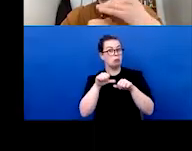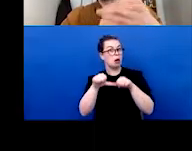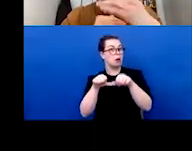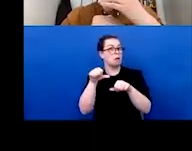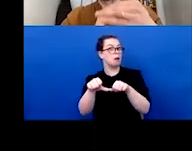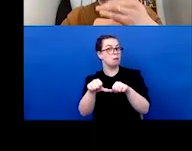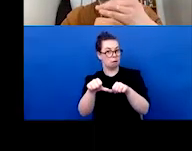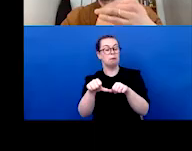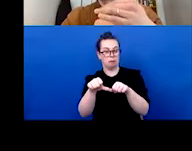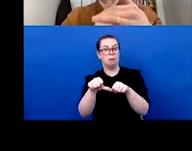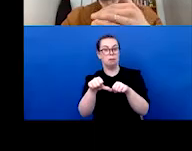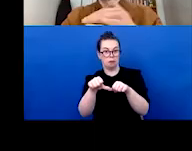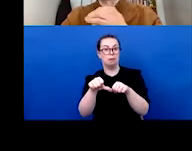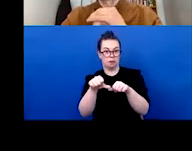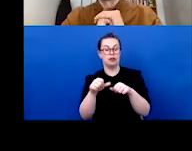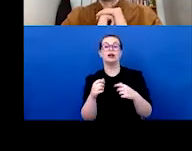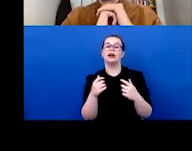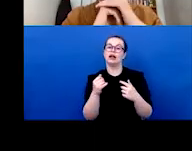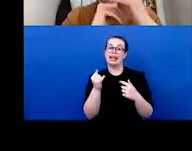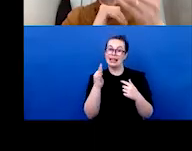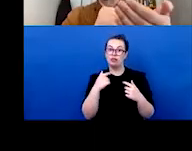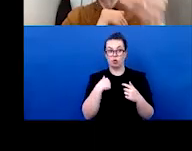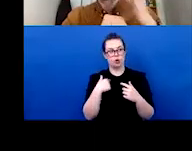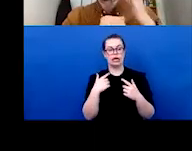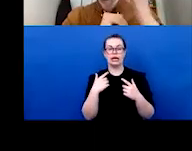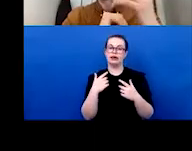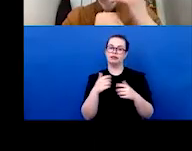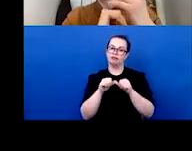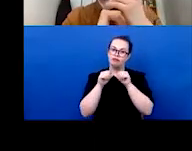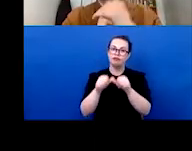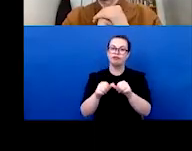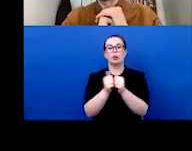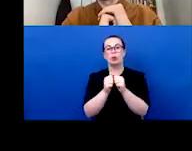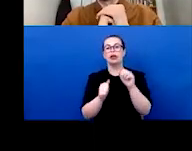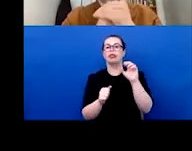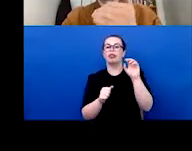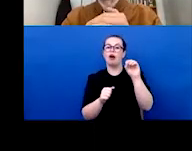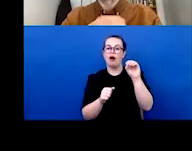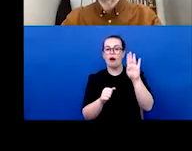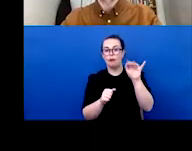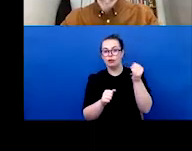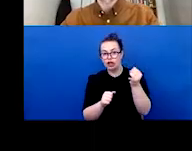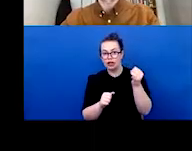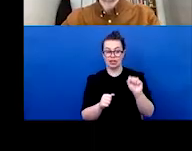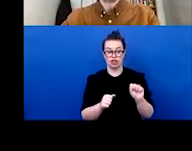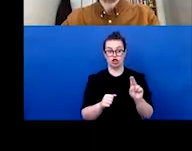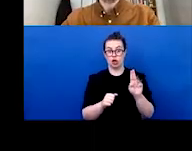concurrent assignment of subject and object labels by autonomous meaning and grammar streams is on the right track.